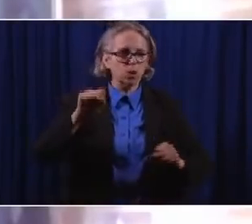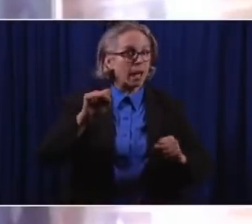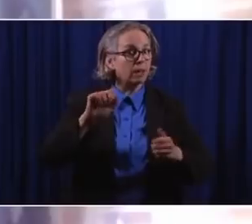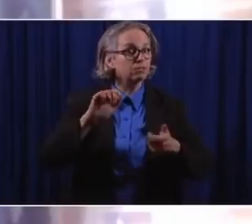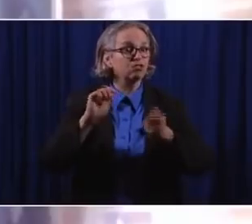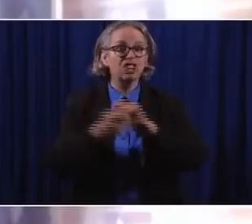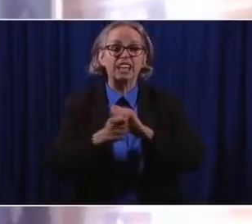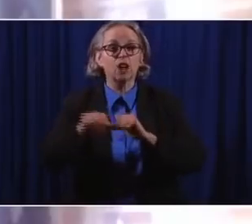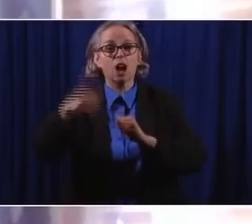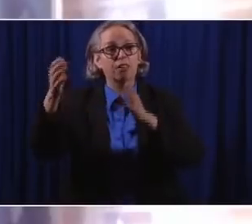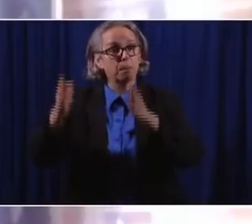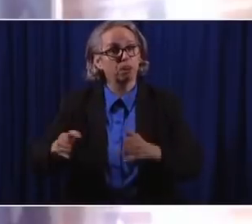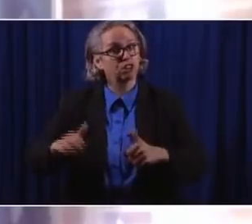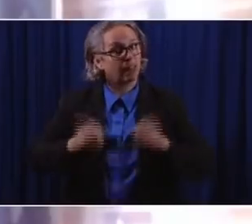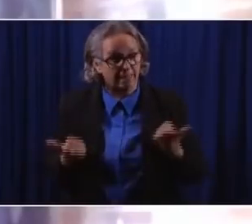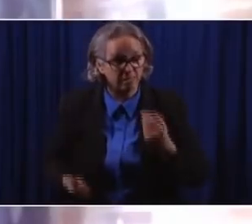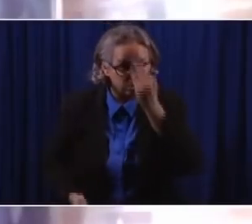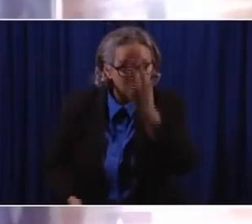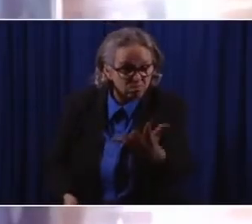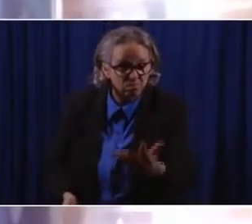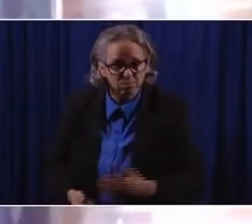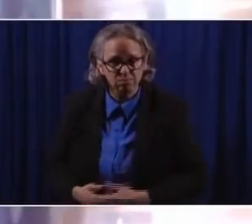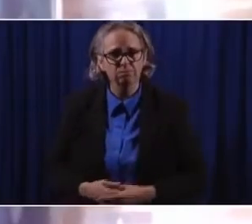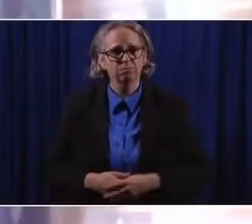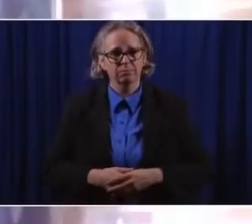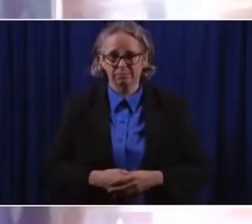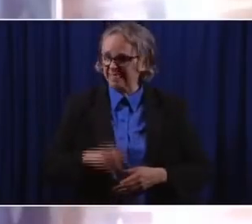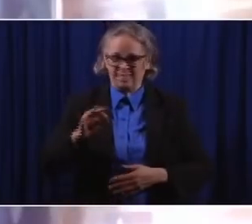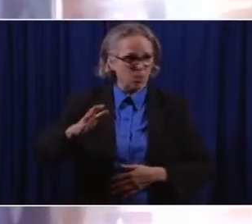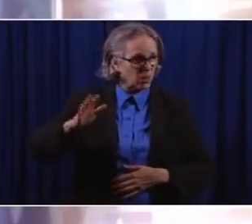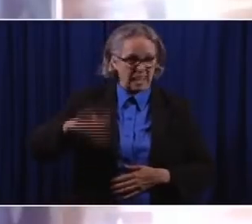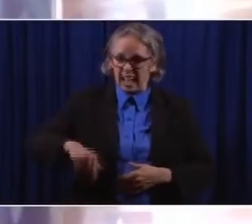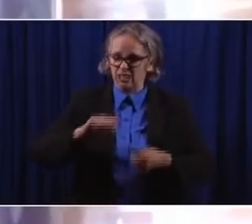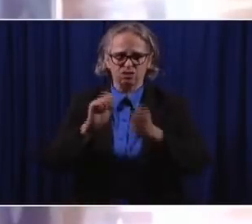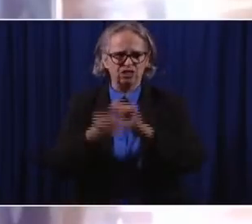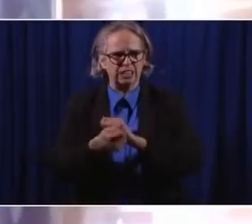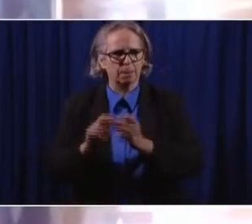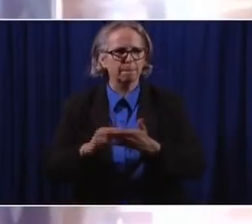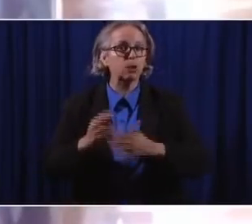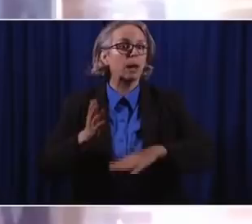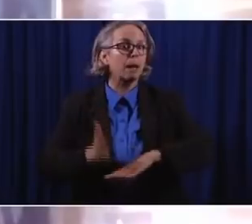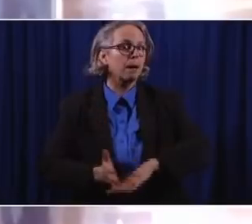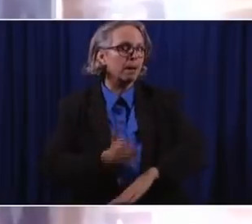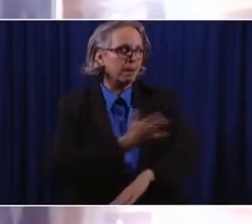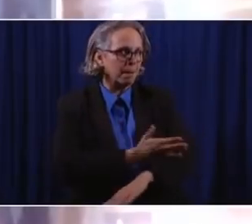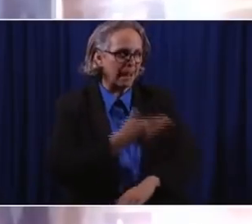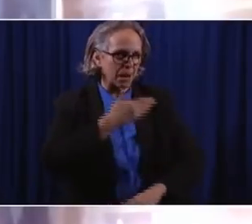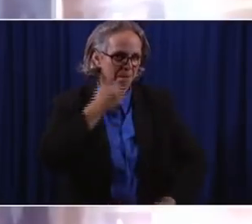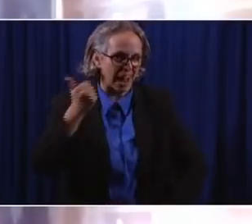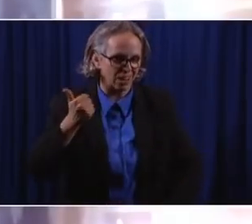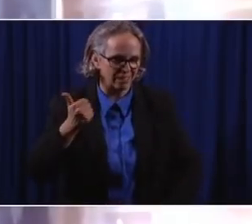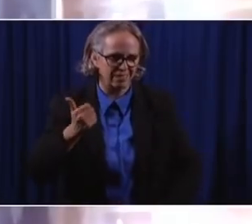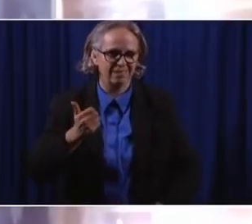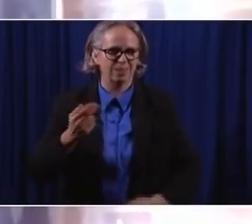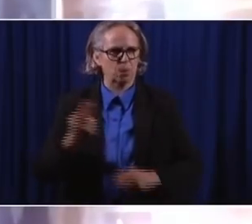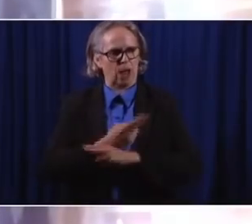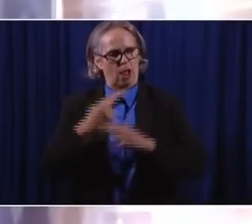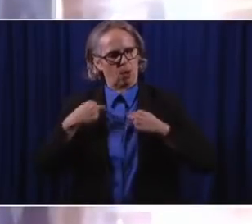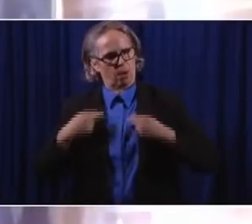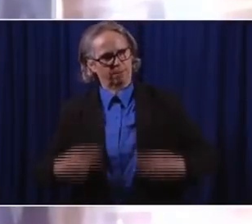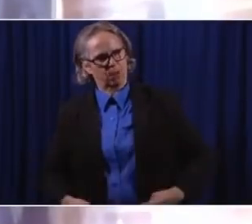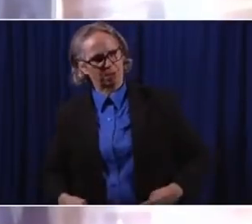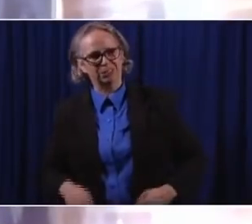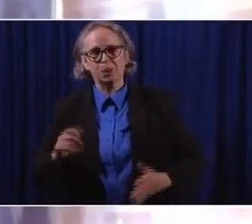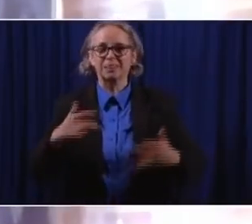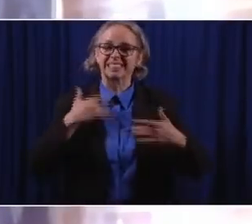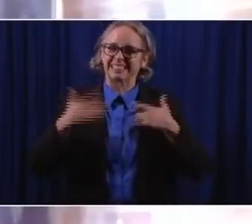it a little bit better when we get sent to their house on the worst day of their life. I'm excited about the Office of Law Enforcement Recruitment. We have a lot of projects